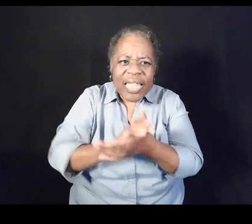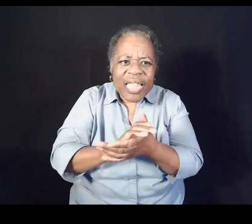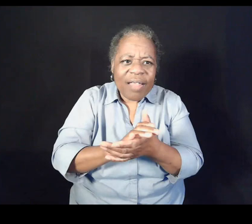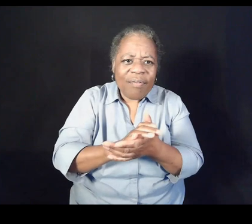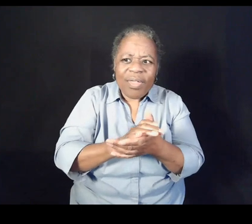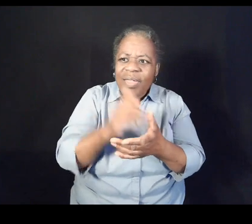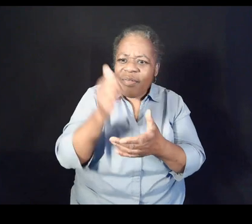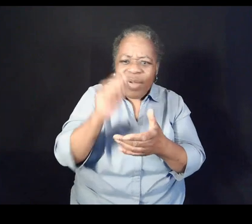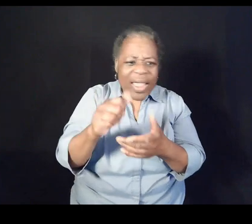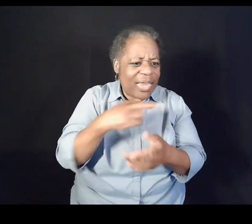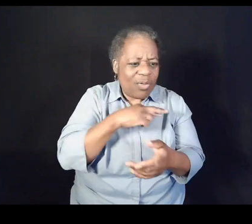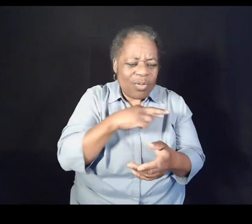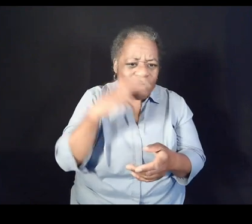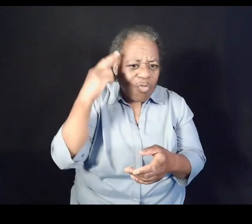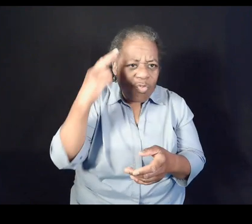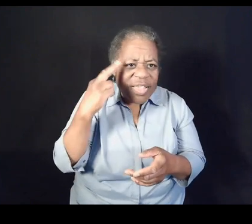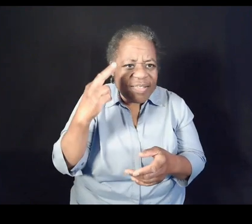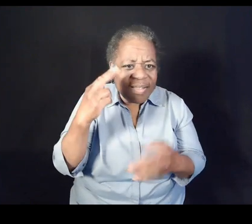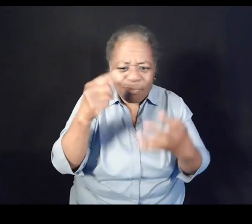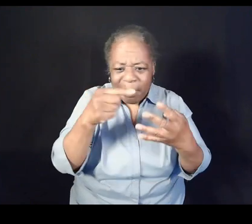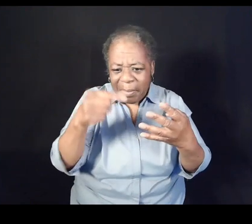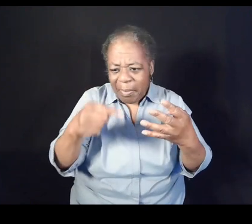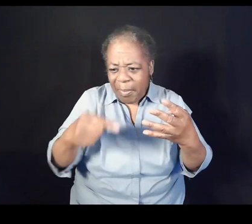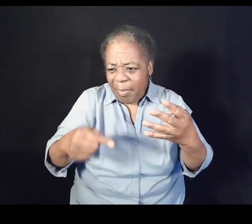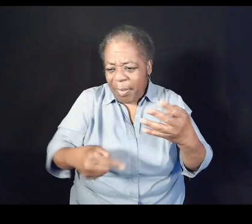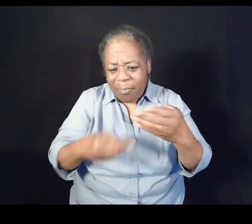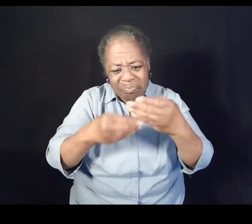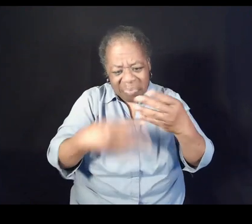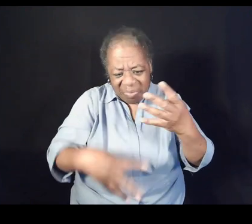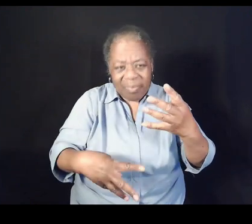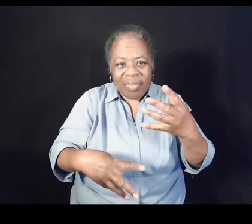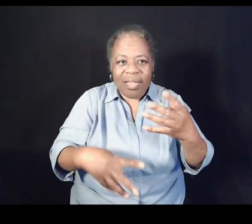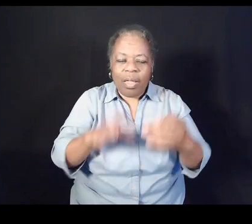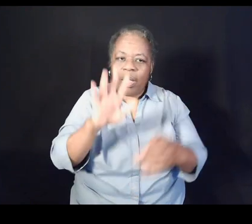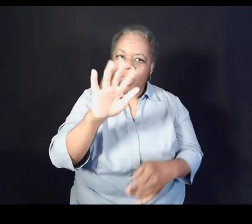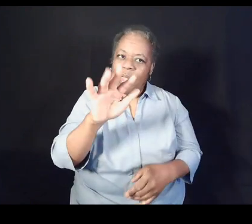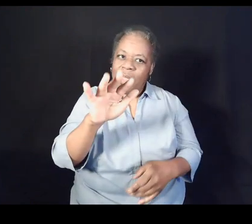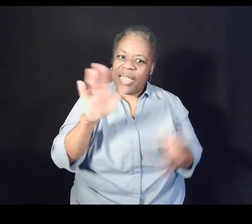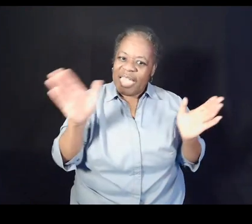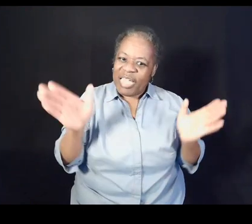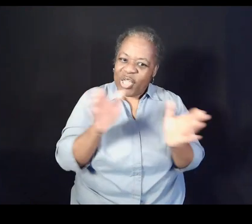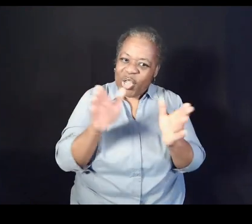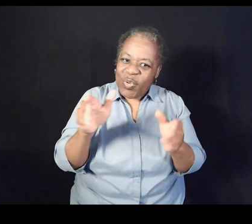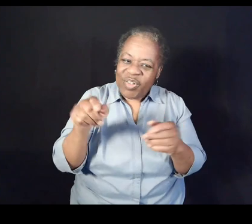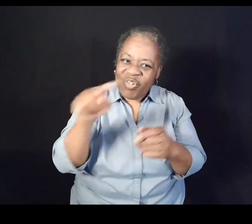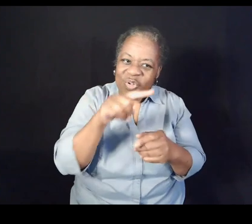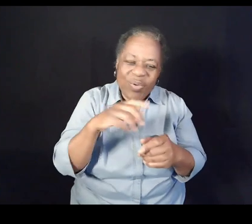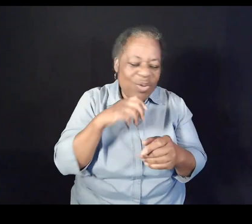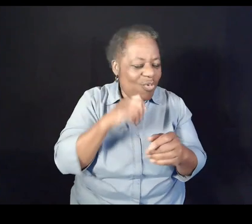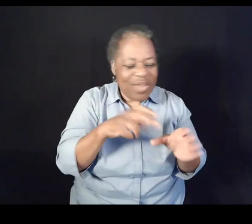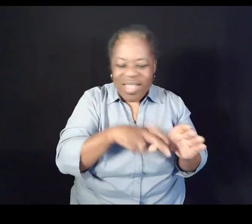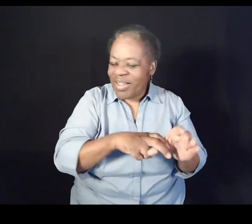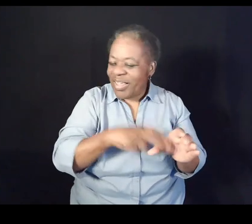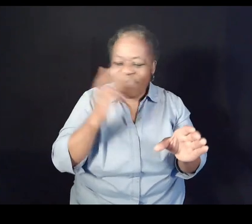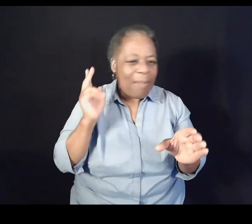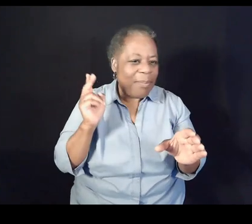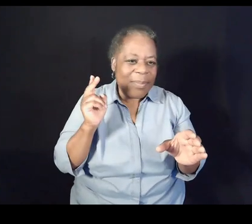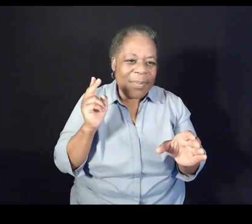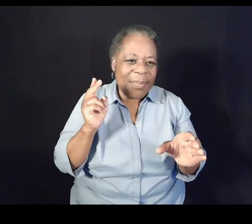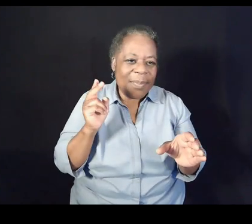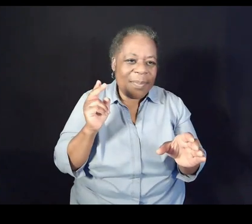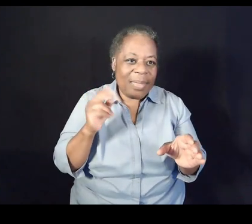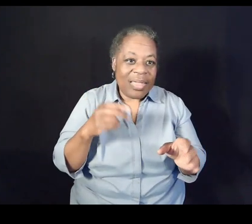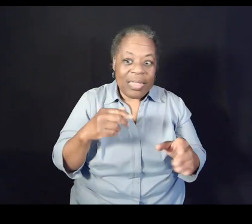mentioned today, let me encourage you not to quit. Because after a lifetime of running